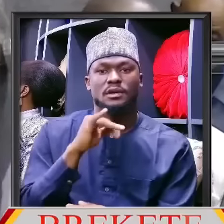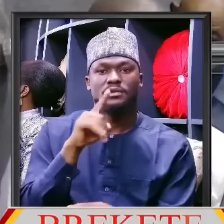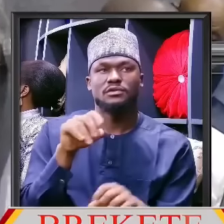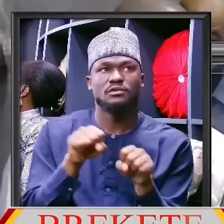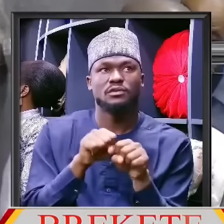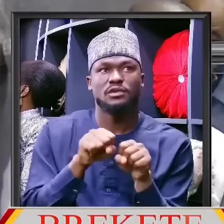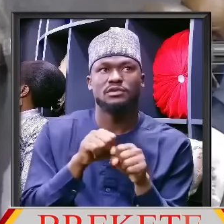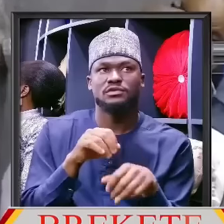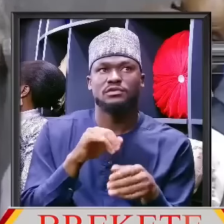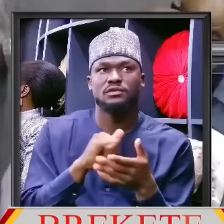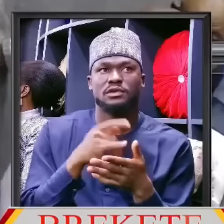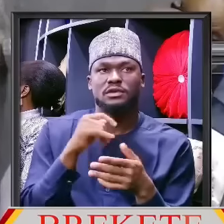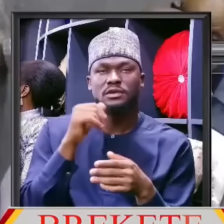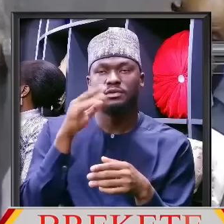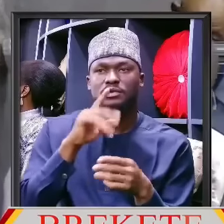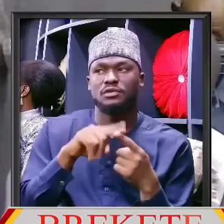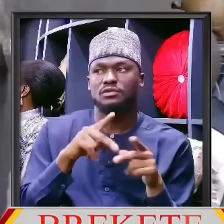they wear go party?